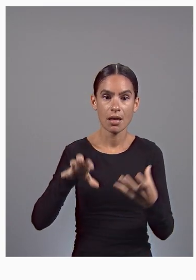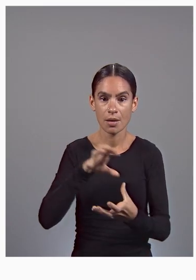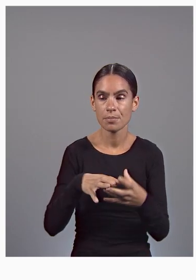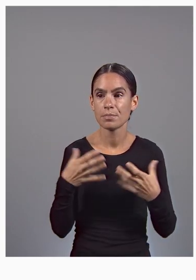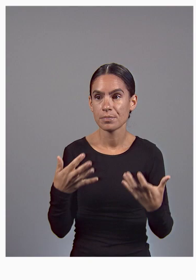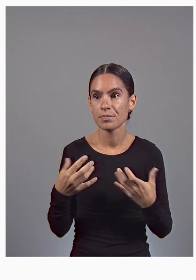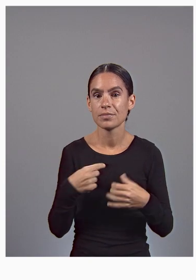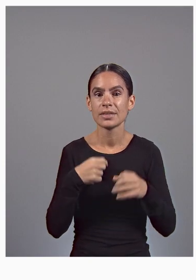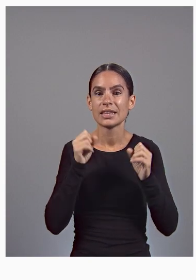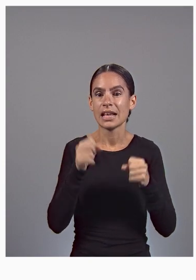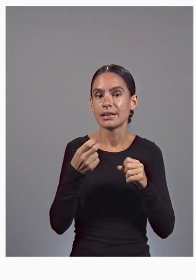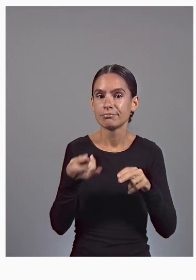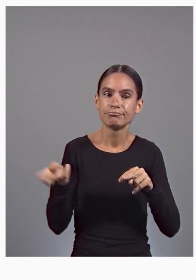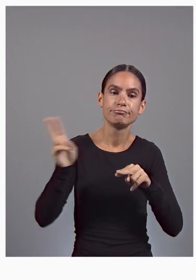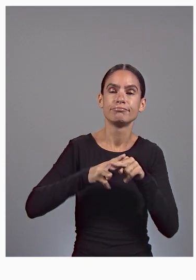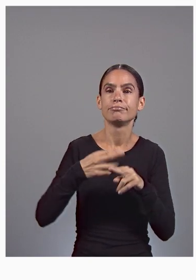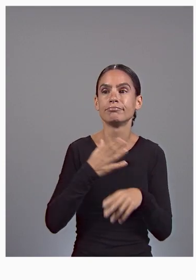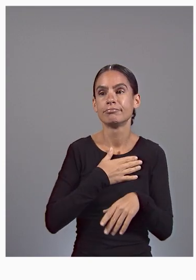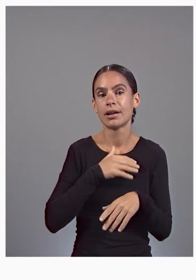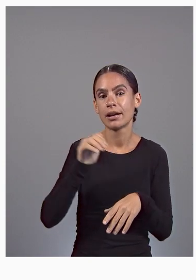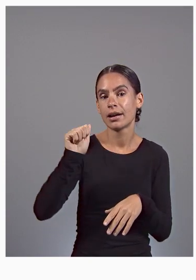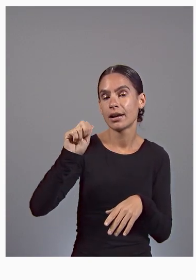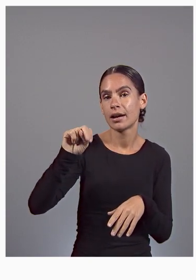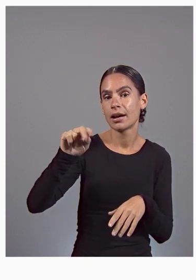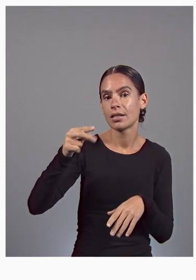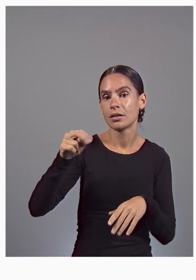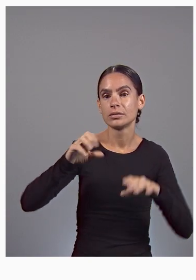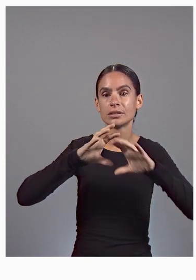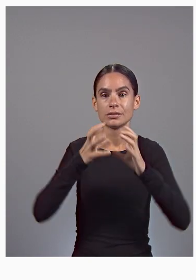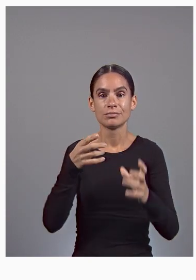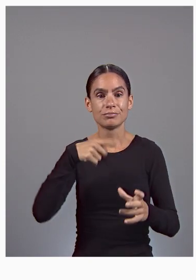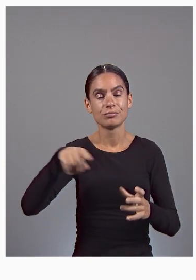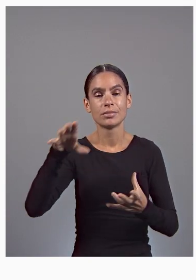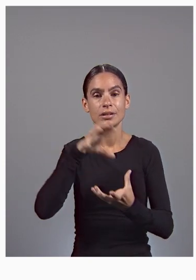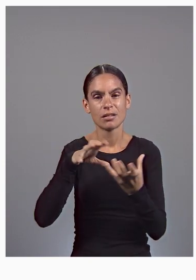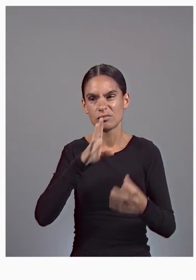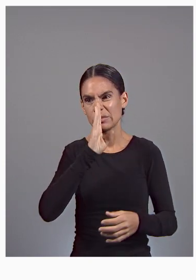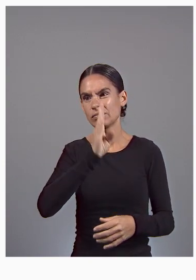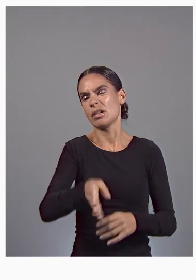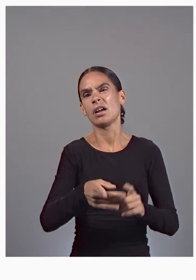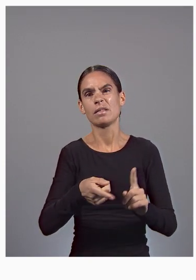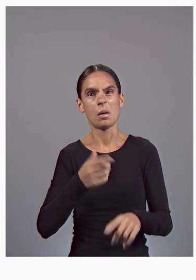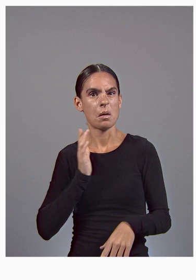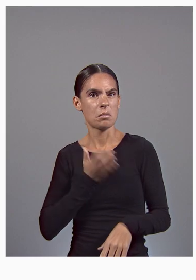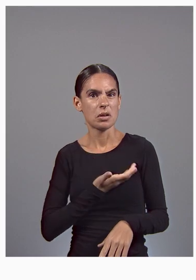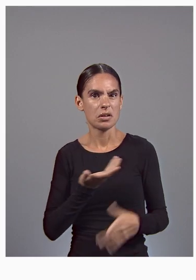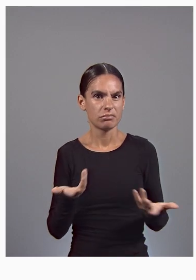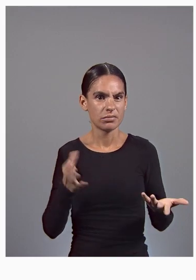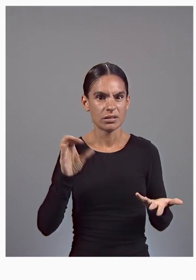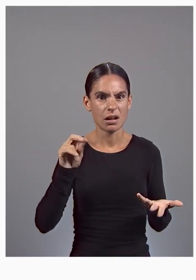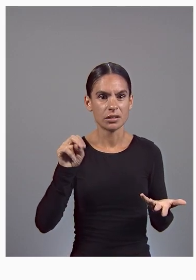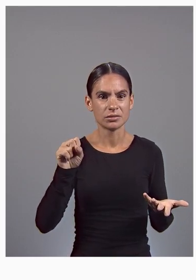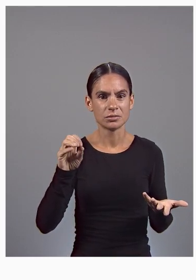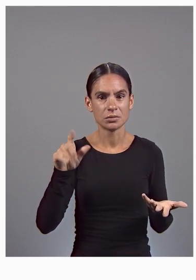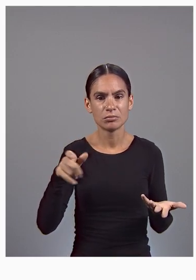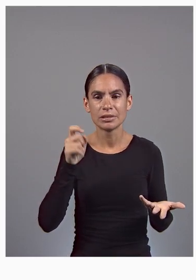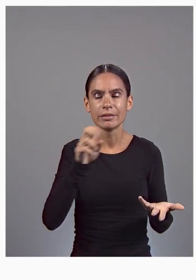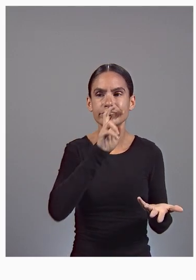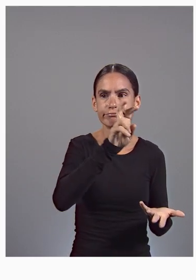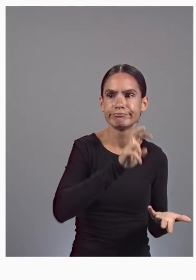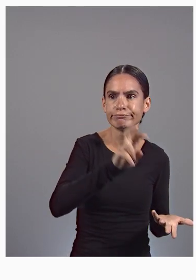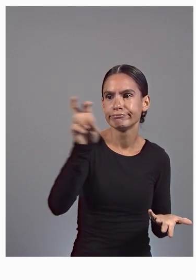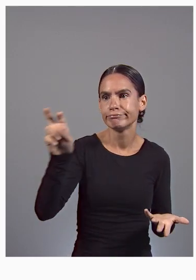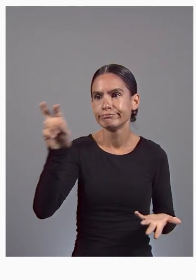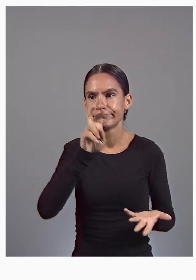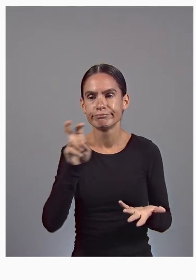clusters in place on another cloud from the Google Cloud Console. That's awesome. I don't have to jump all over the place to run all my infrastructure. Now